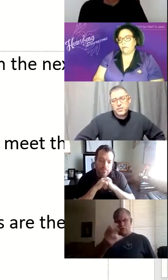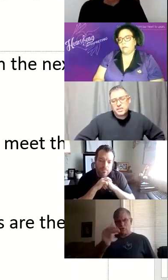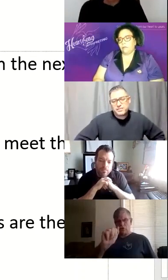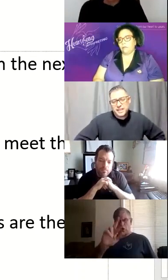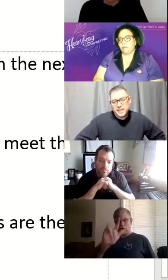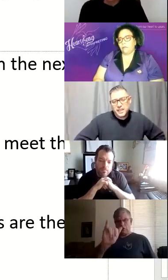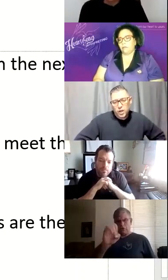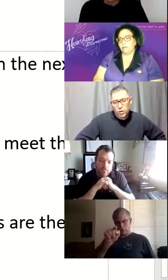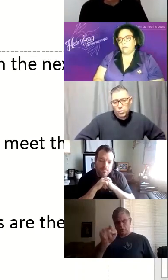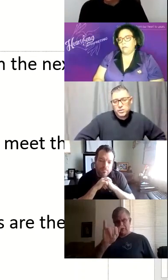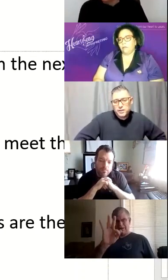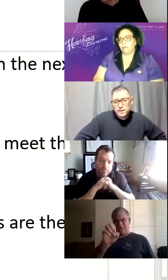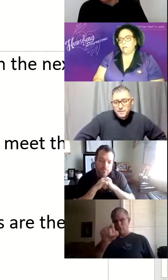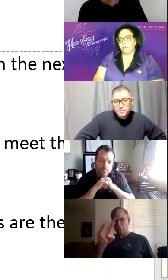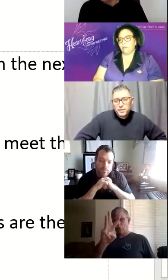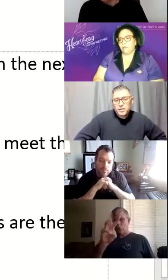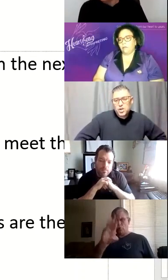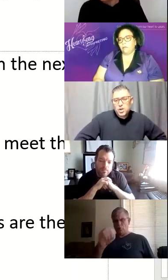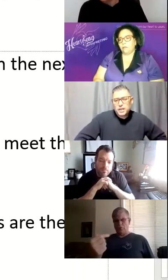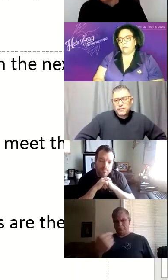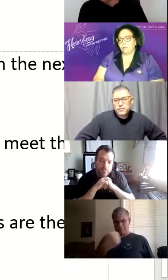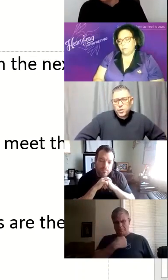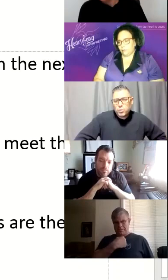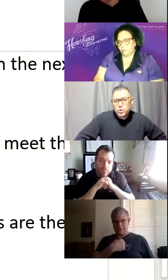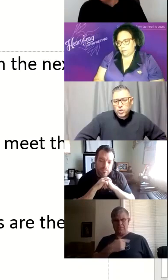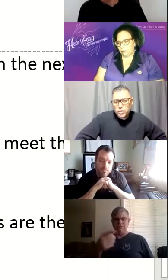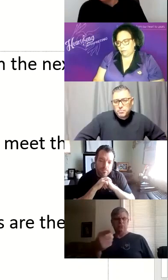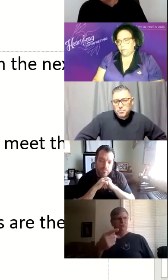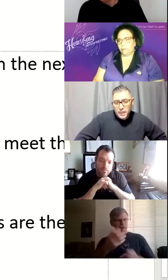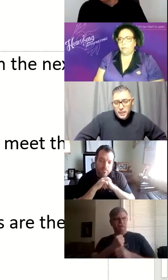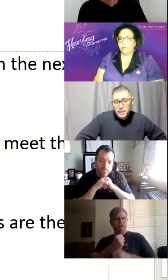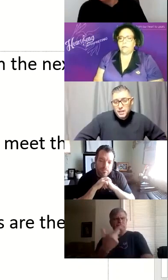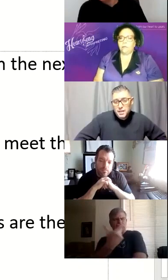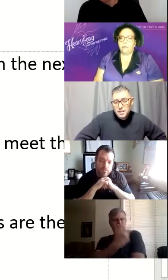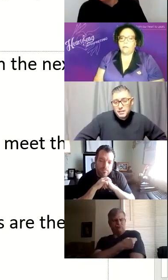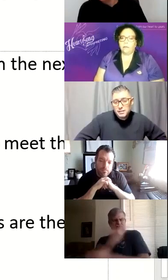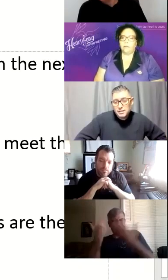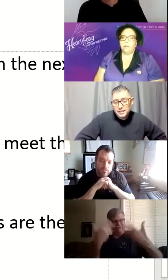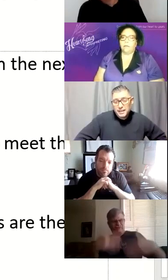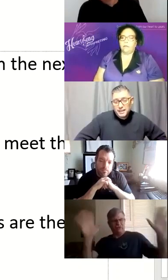perspective, as far as the vaccine goes, Charlie, if you were me,